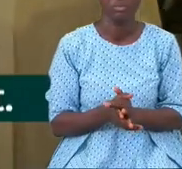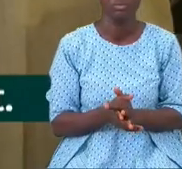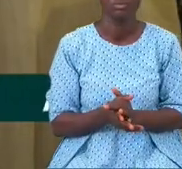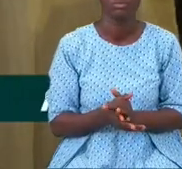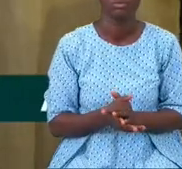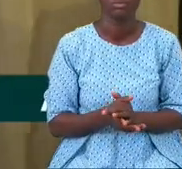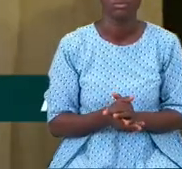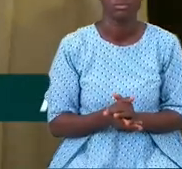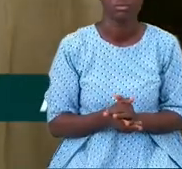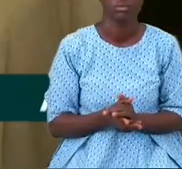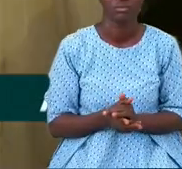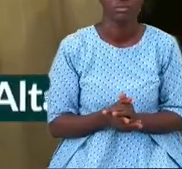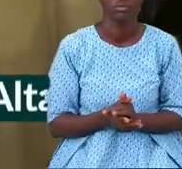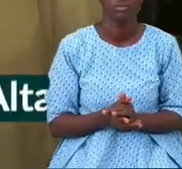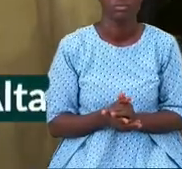We're waiting for you.